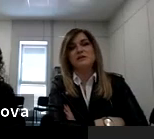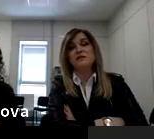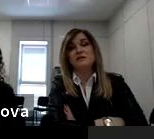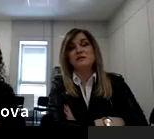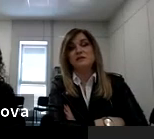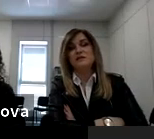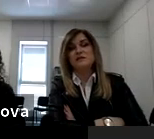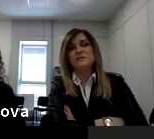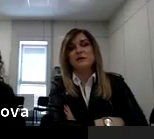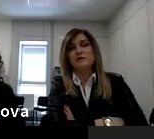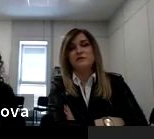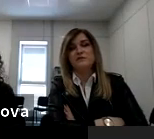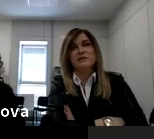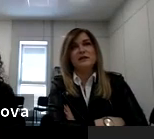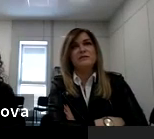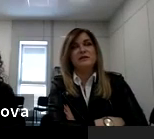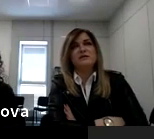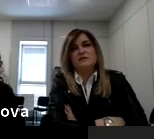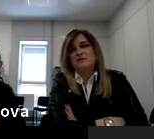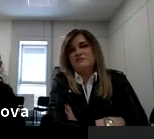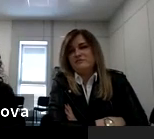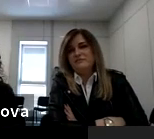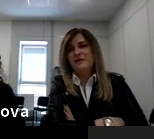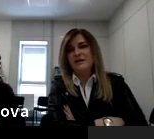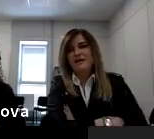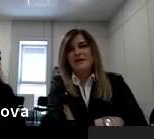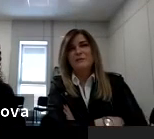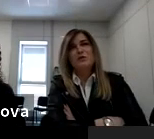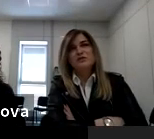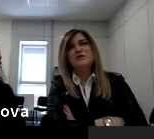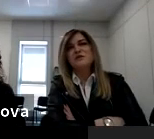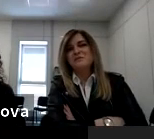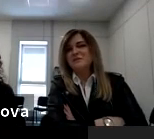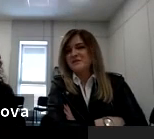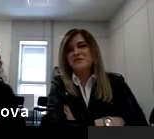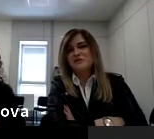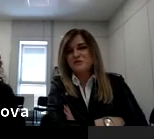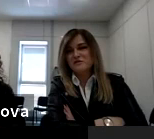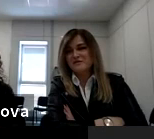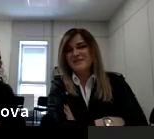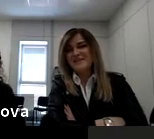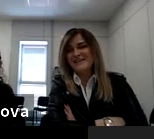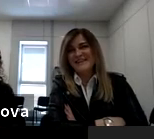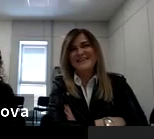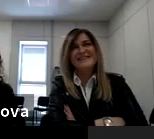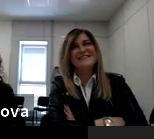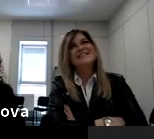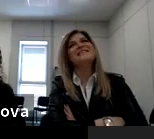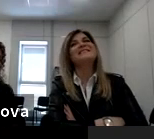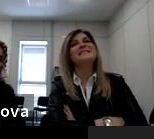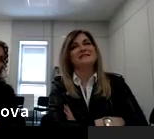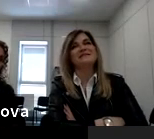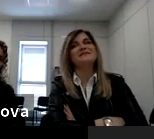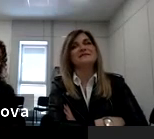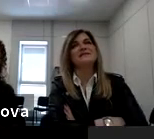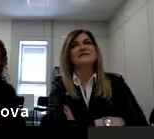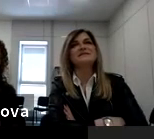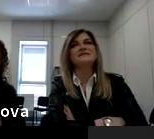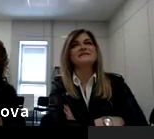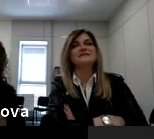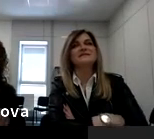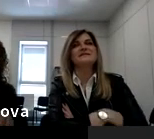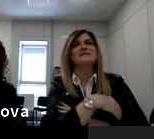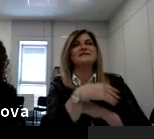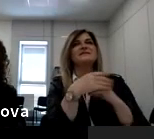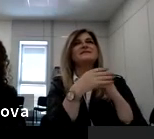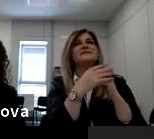can be considered as the part of the facade because most of the people see the roof. Yeah, some people see the roof because